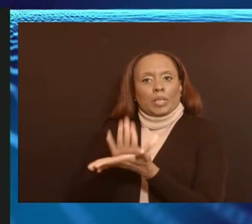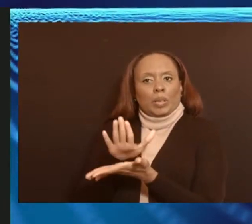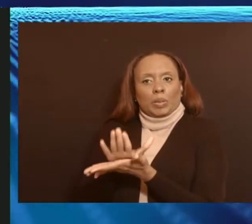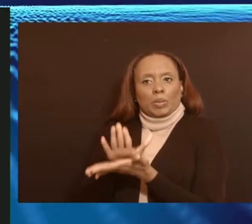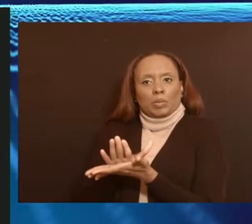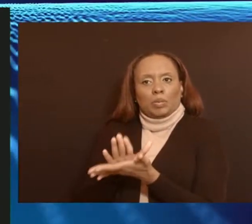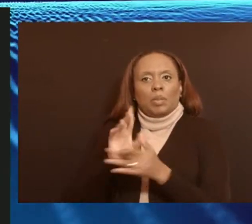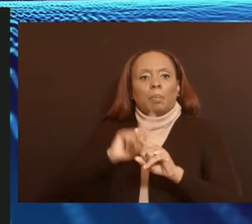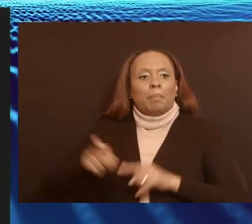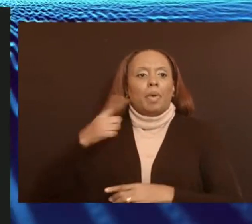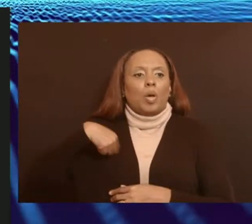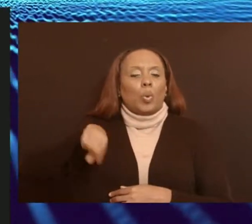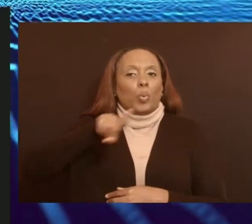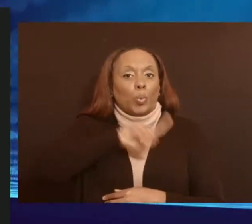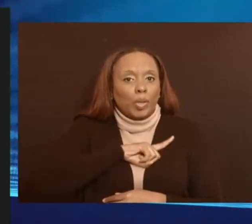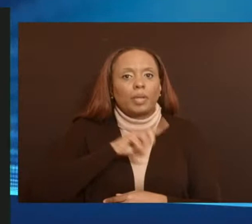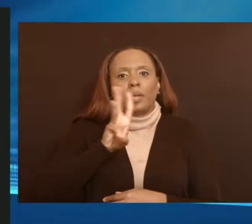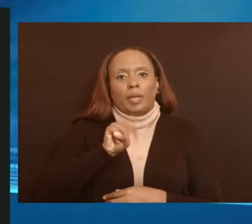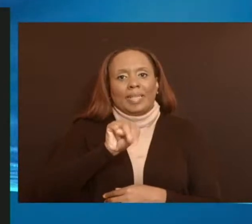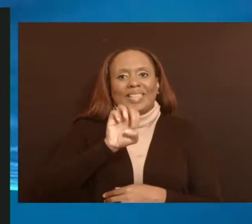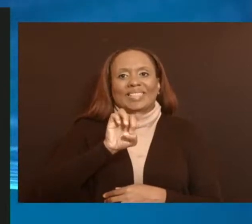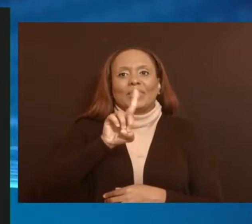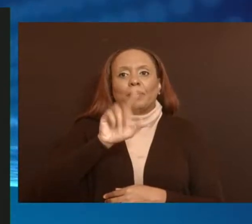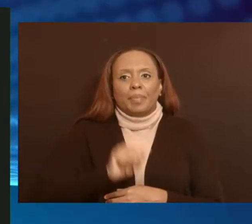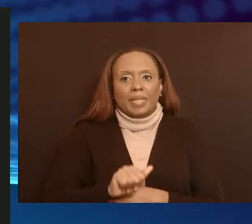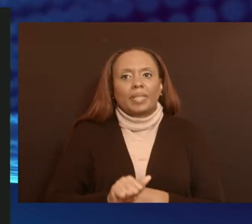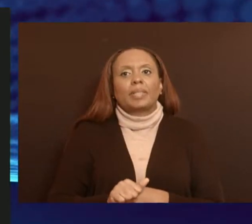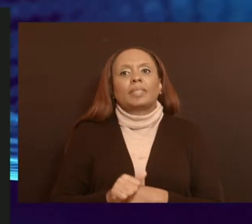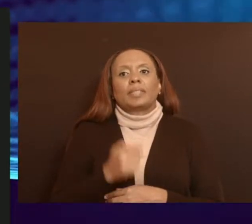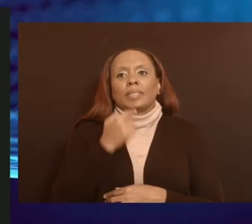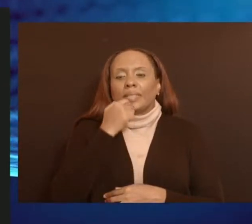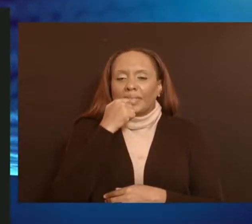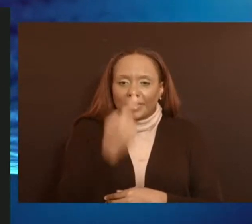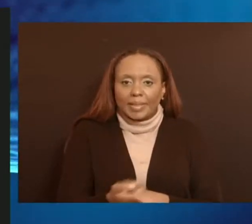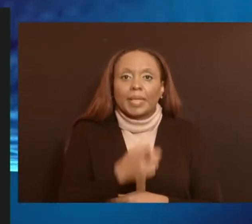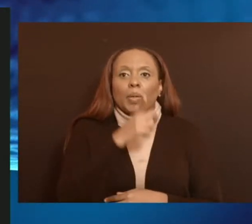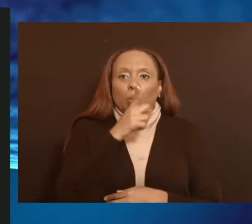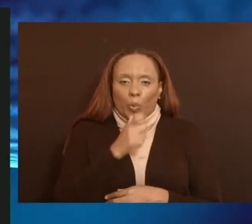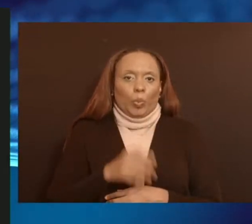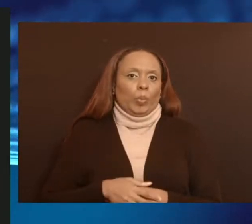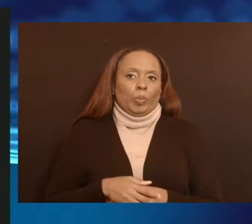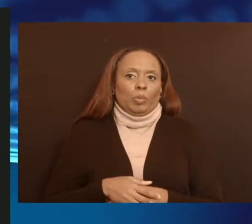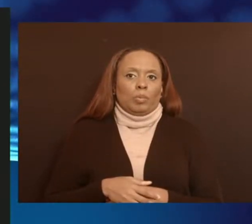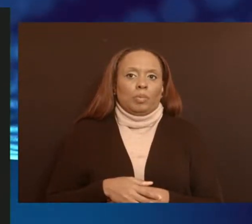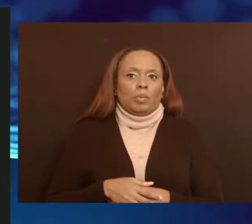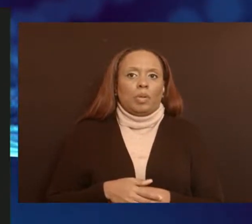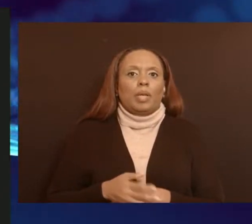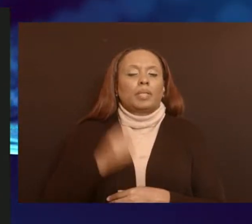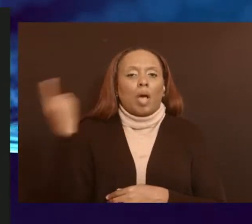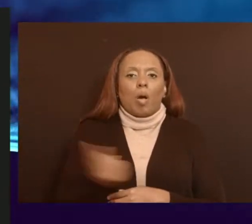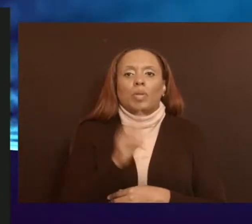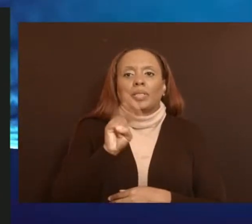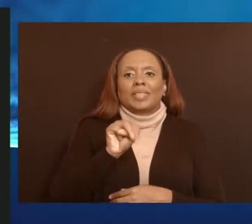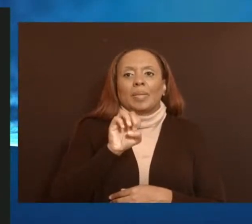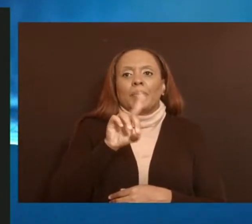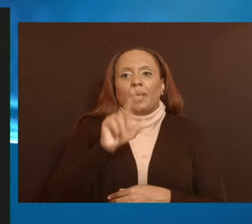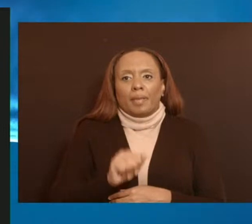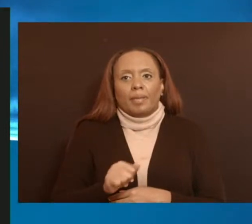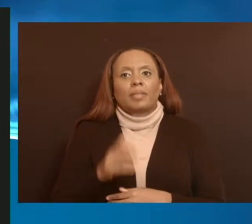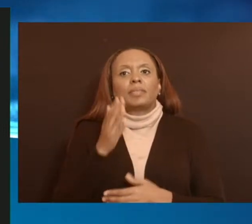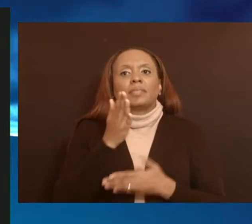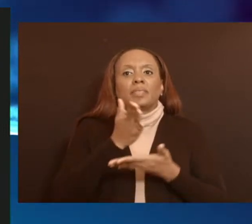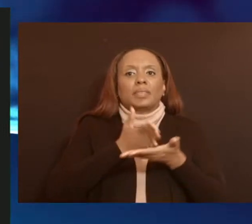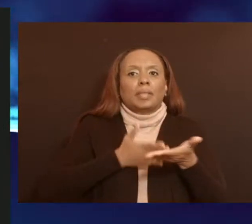media broke which schools it happened at. Teachers are very afraid. Some of the staff at the different institutions are afraid because there's